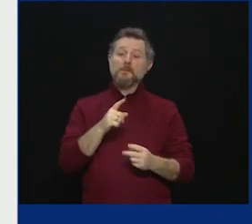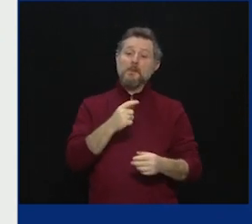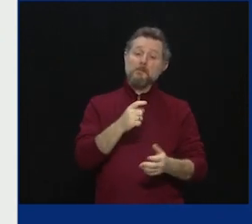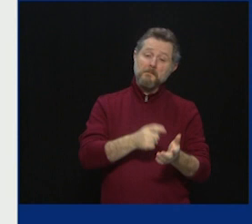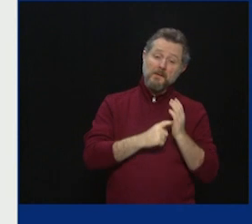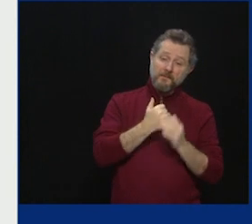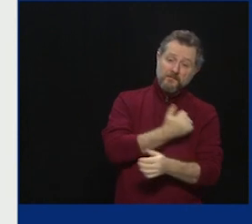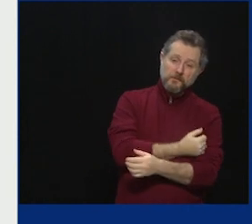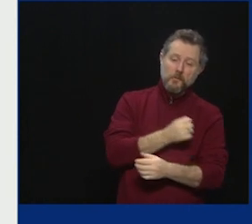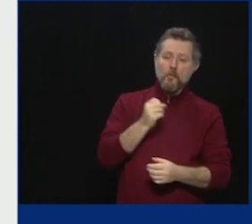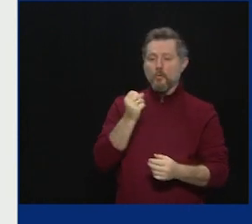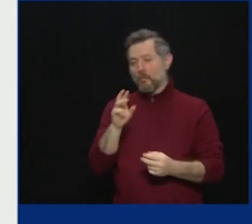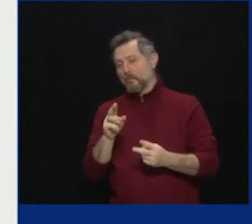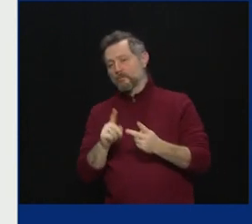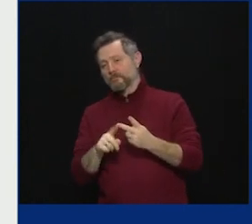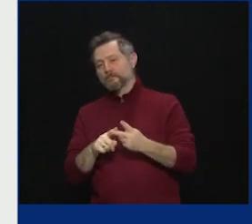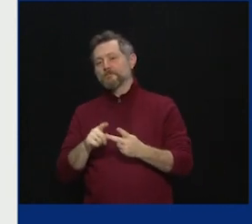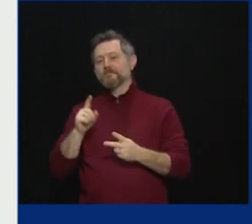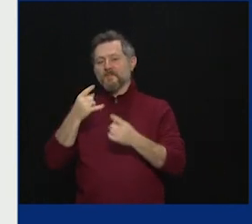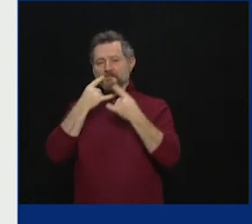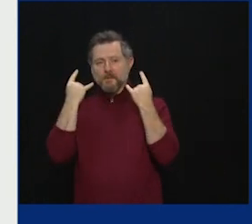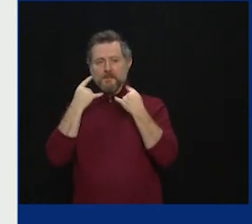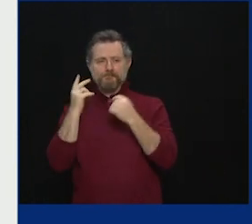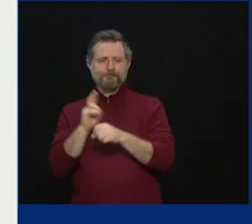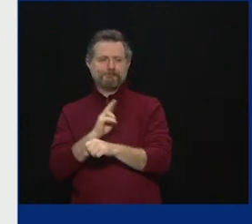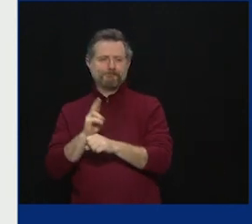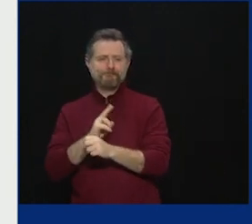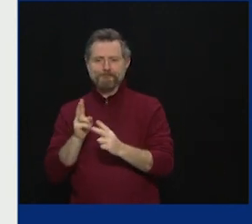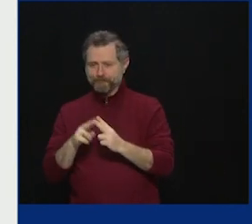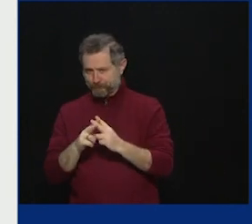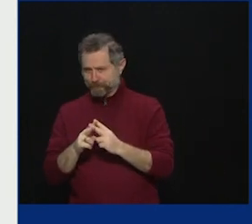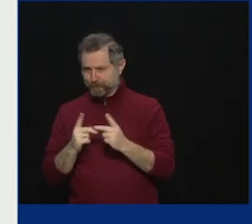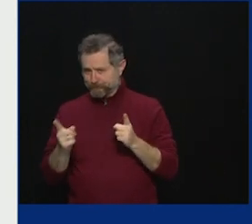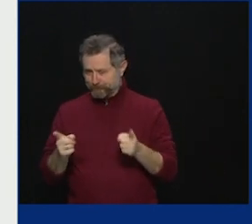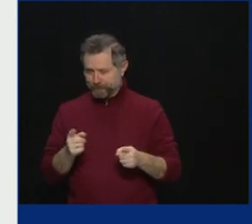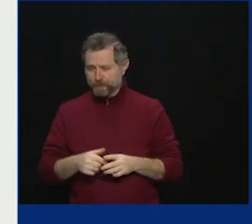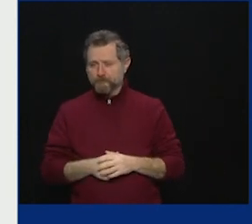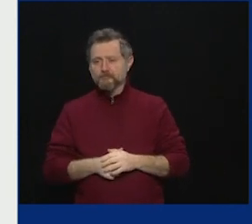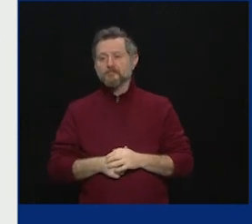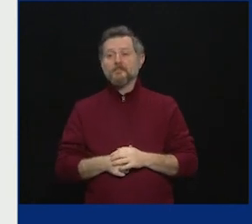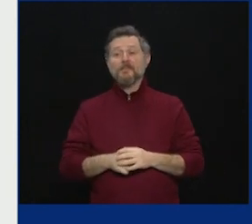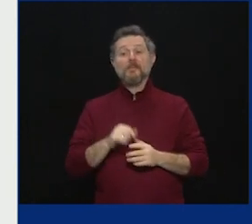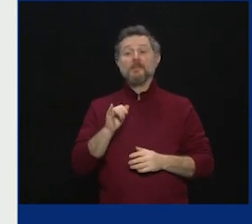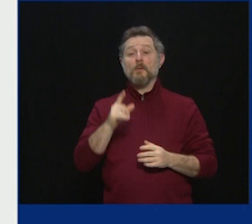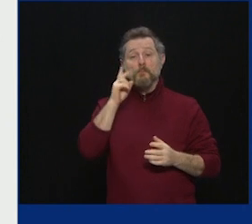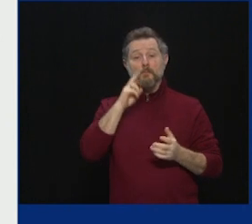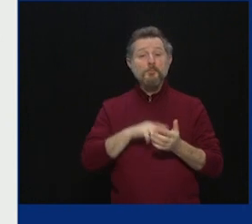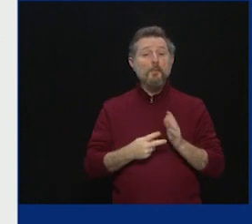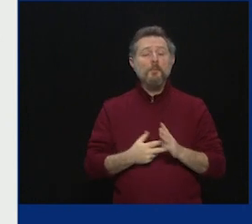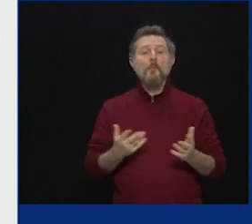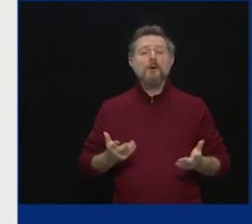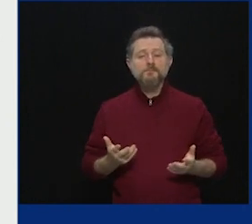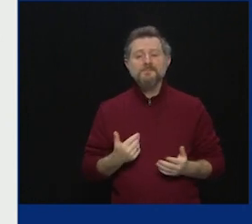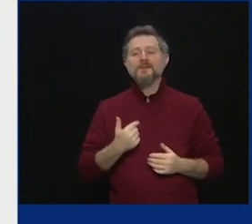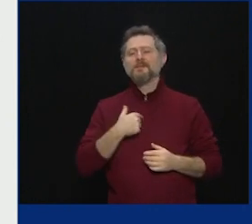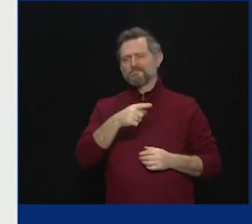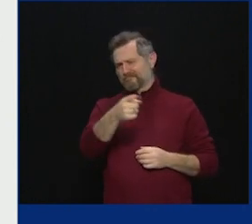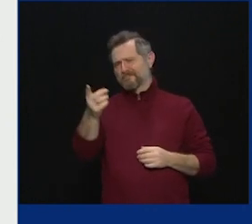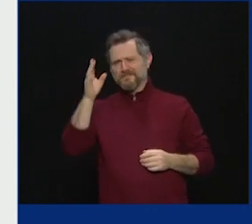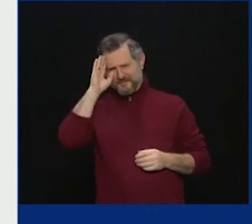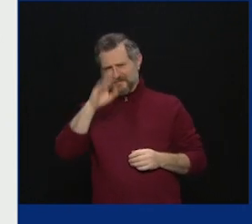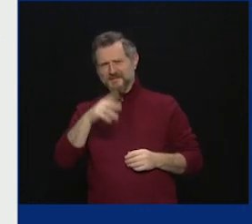to require that people wear masks inside. And this was, again, confronting the rising case numbers that we saw even a few weeks